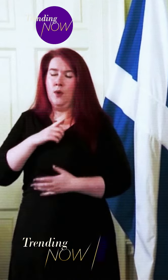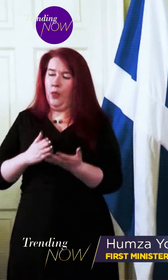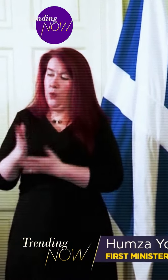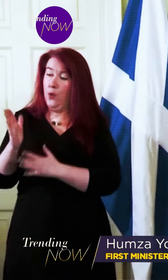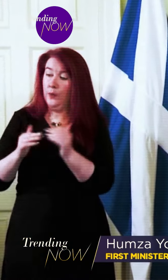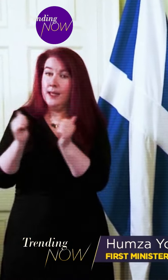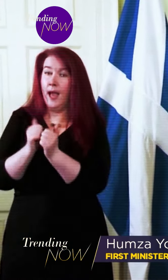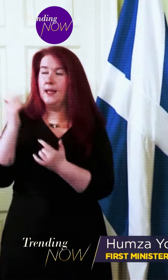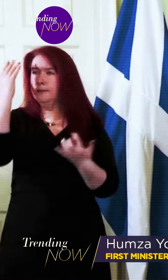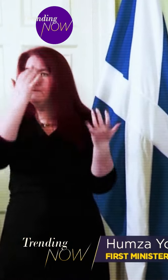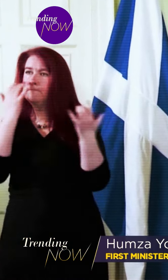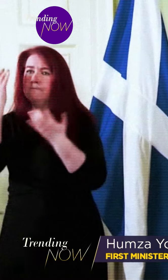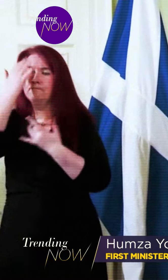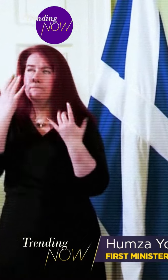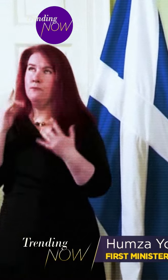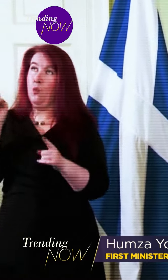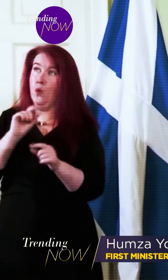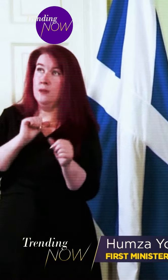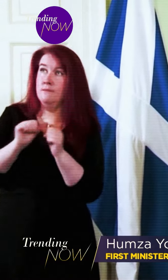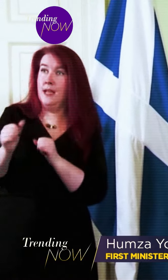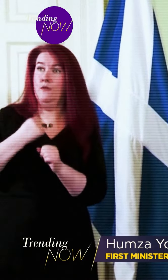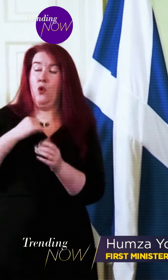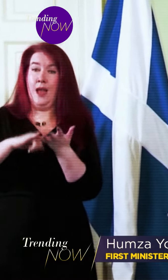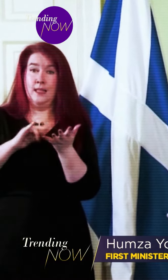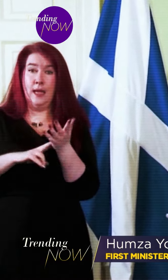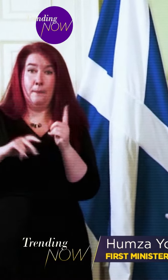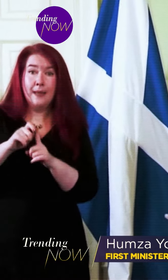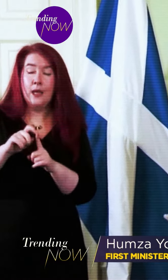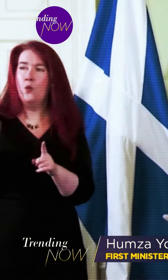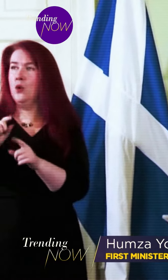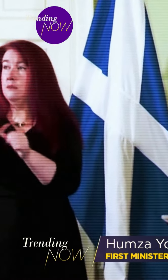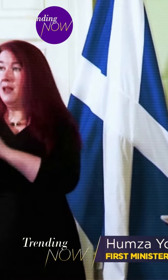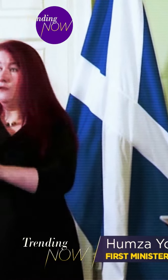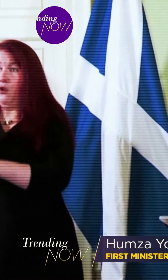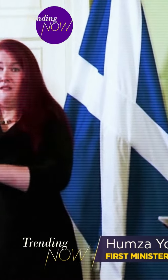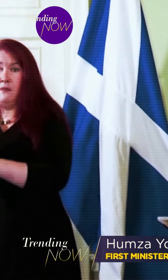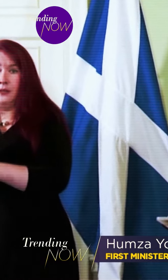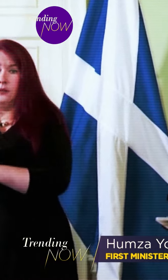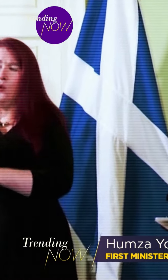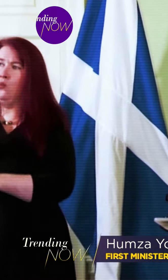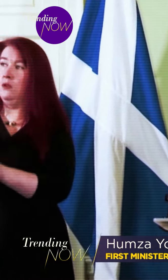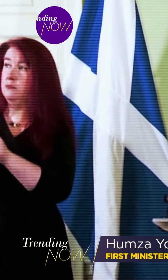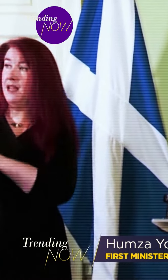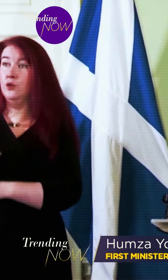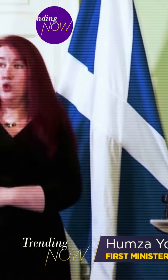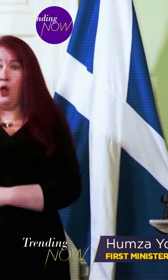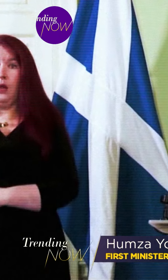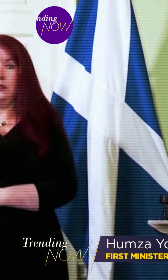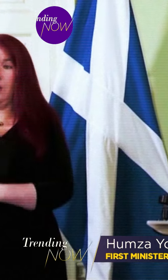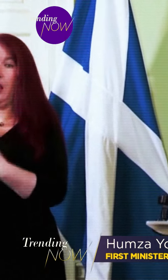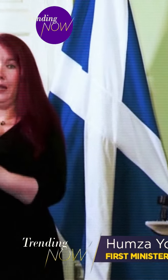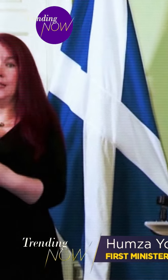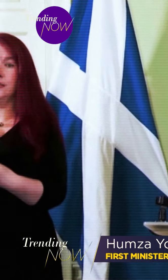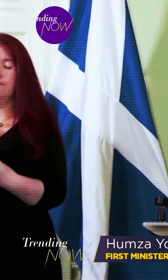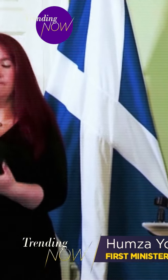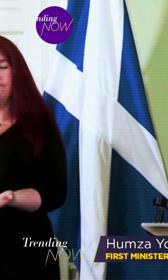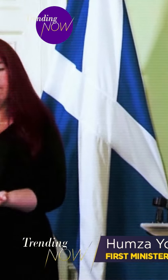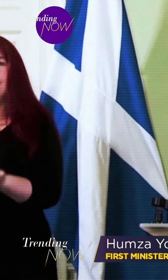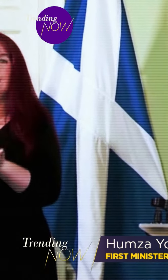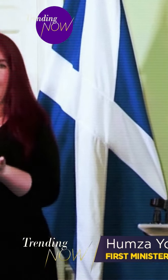weekend reflecting on what is best for my party, for the government, and for the country I lead, I've